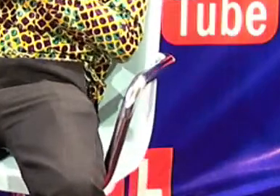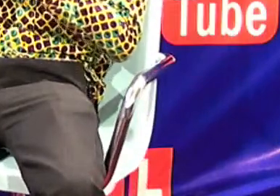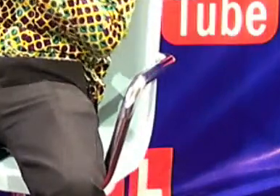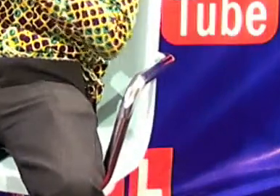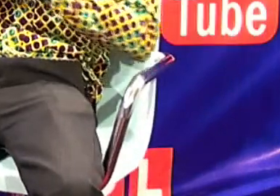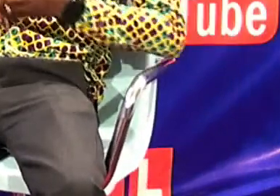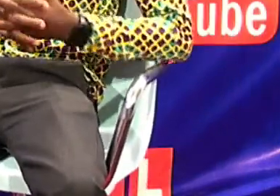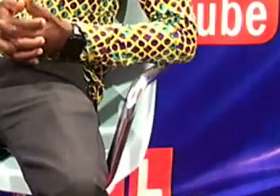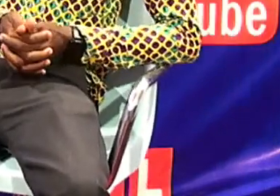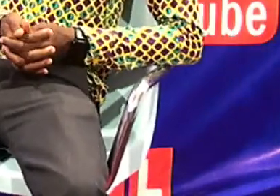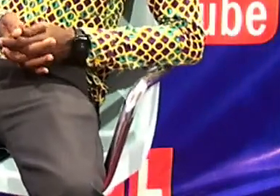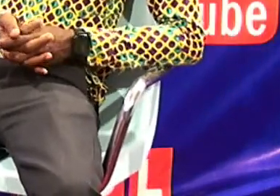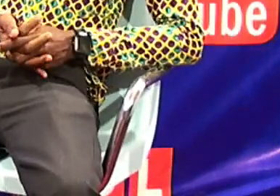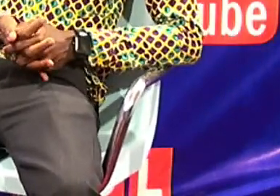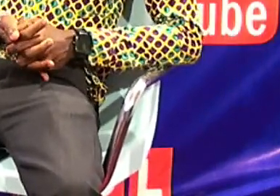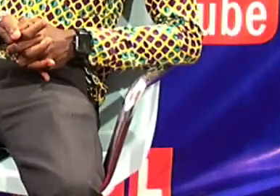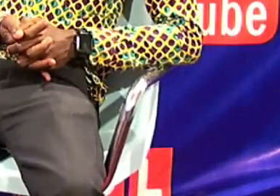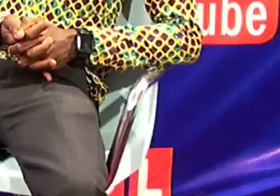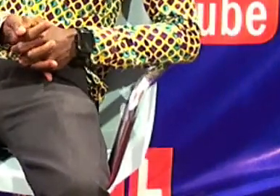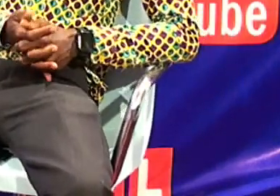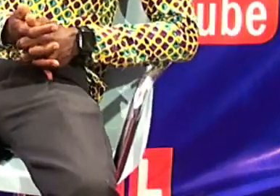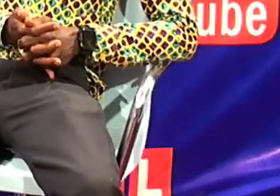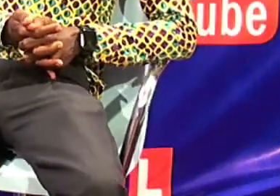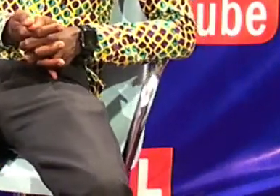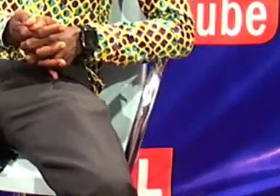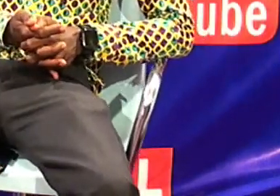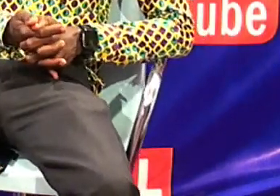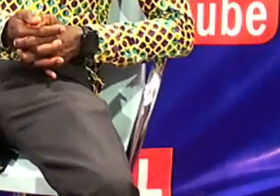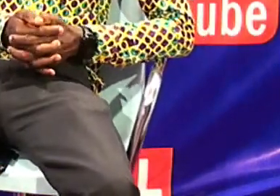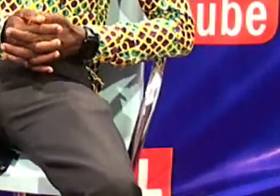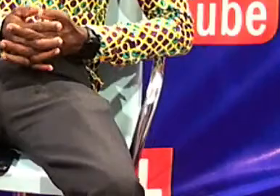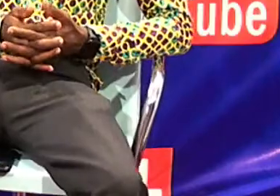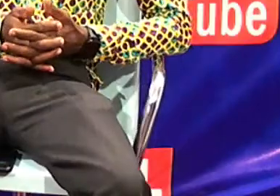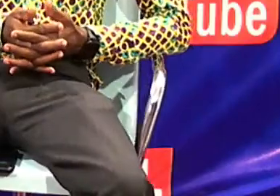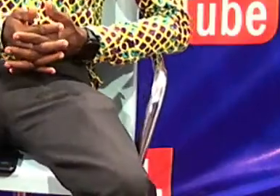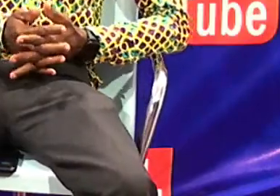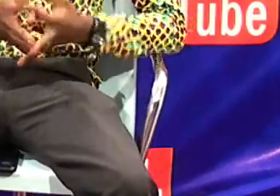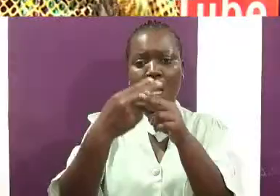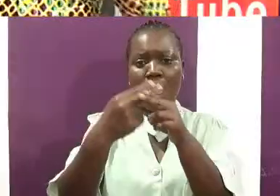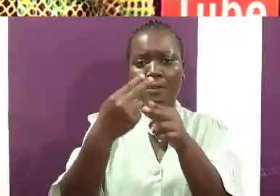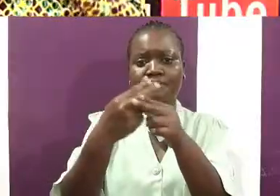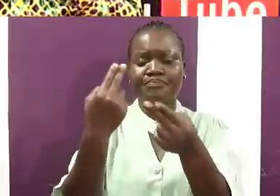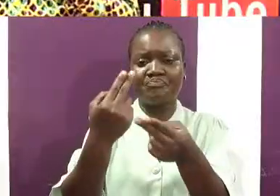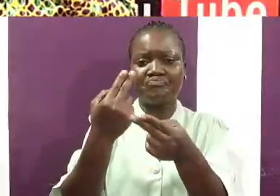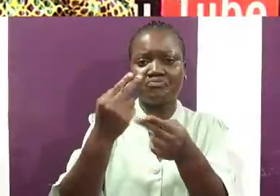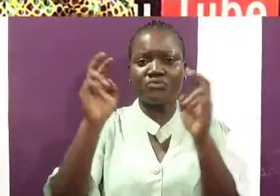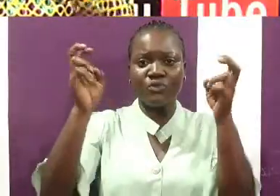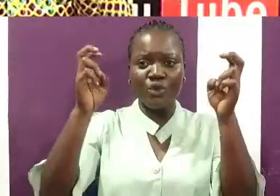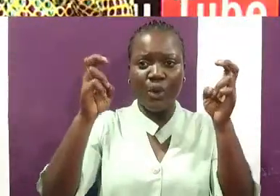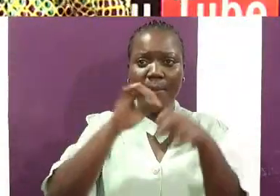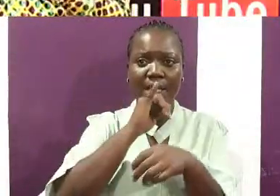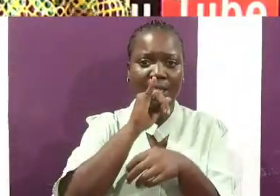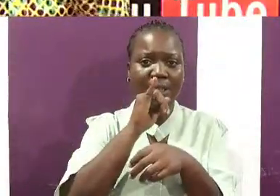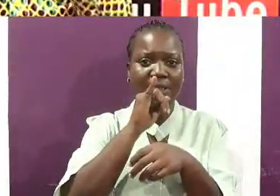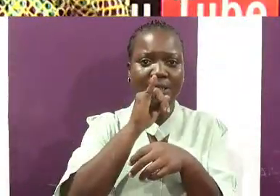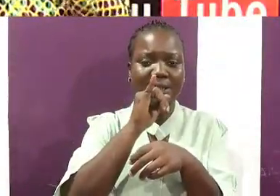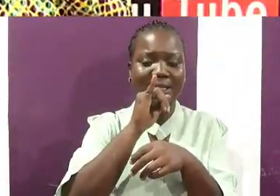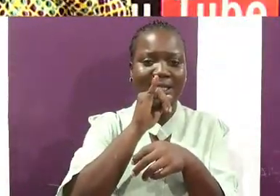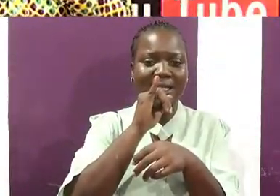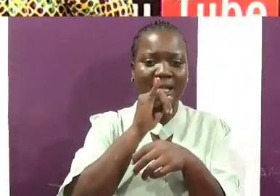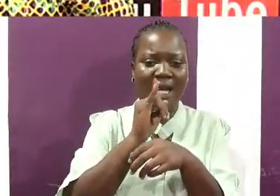no dia ne yadwene ho. And they discussed the oneness of the glorious church. Asafo baako no